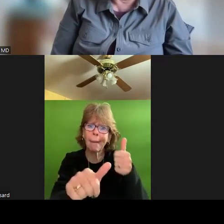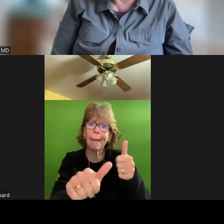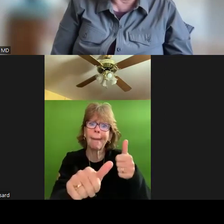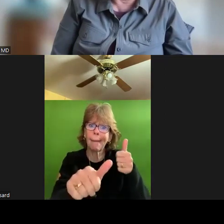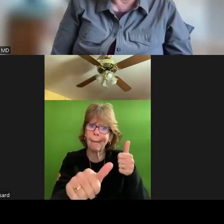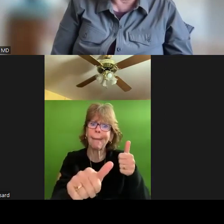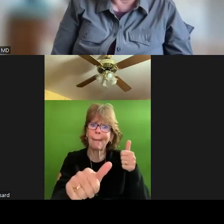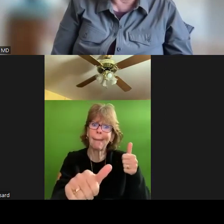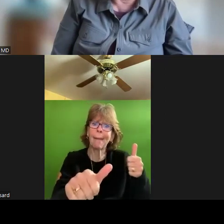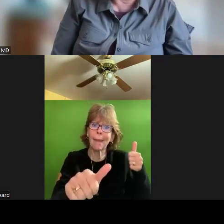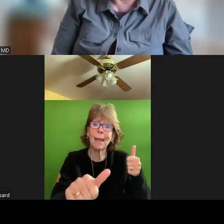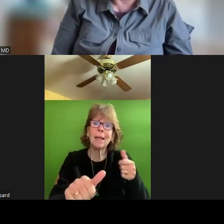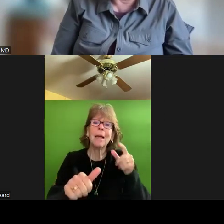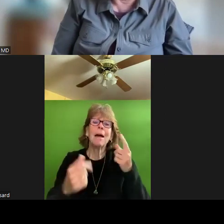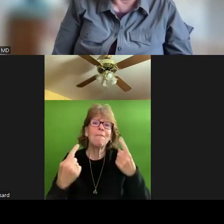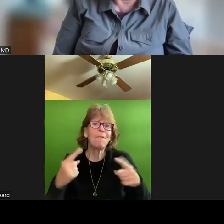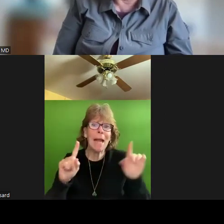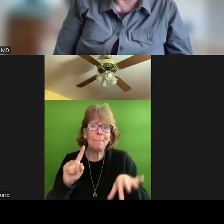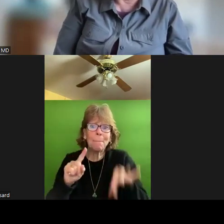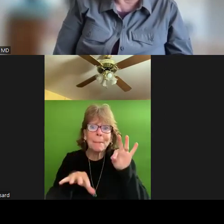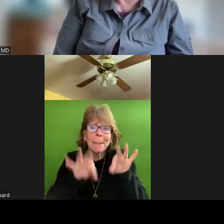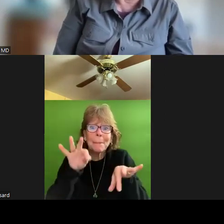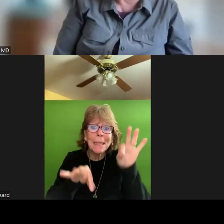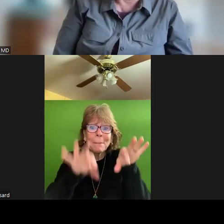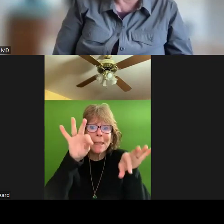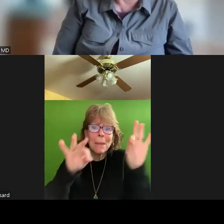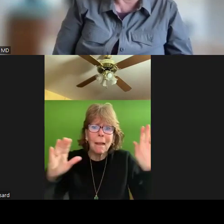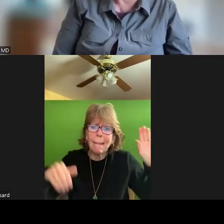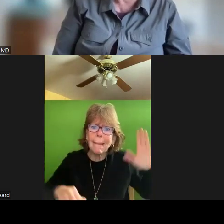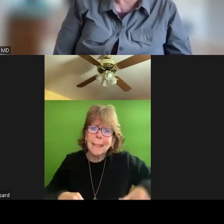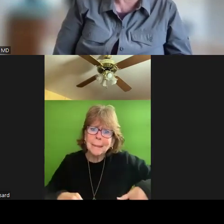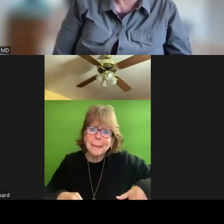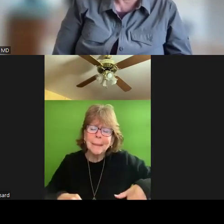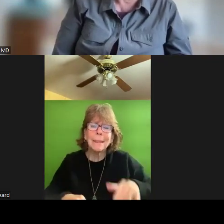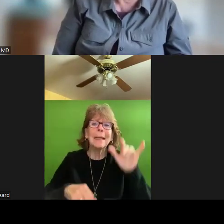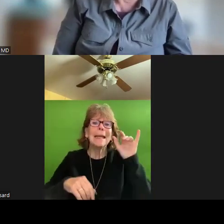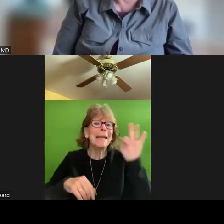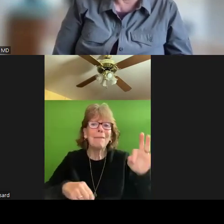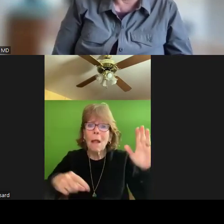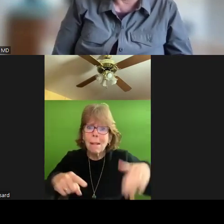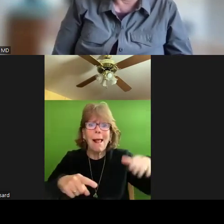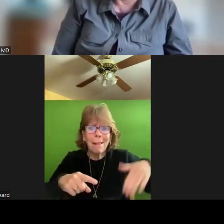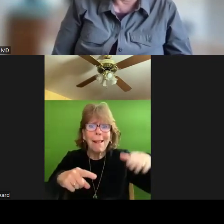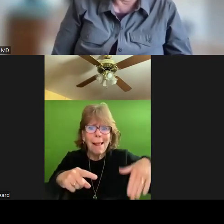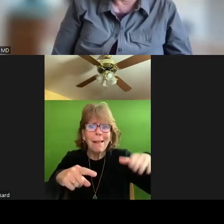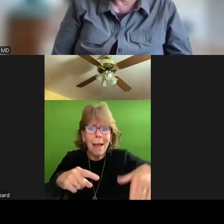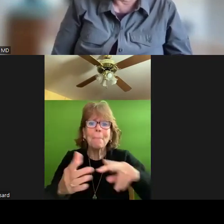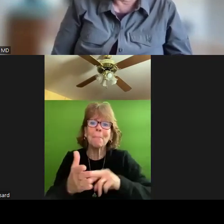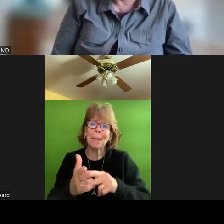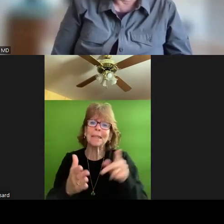language milestones and those who are falling behind are at risk for language deprivation, and this needs